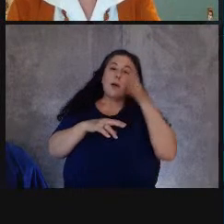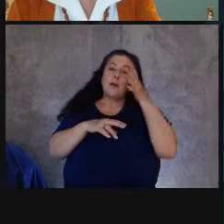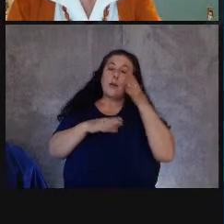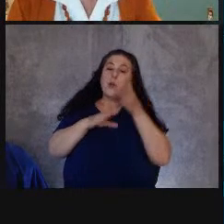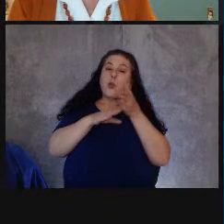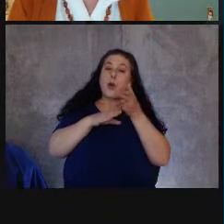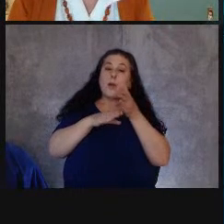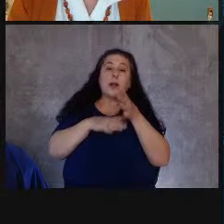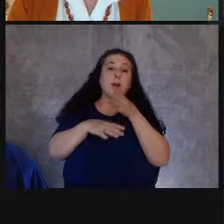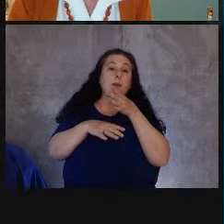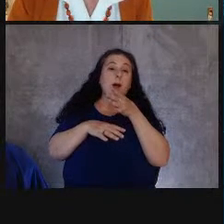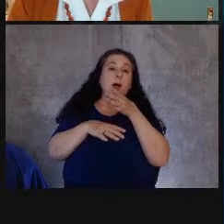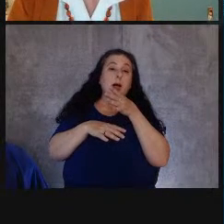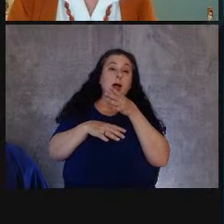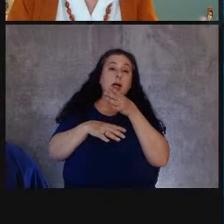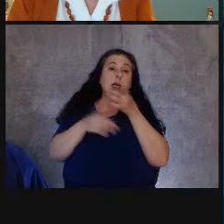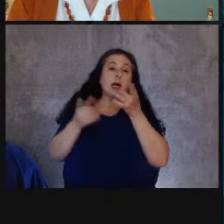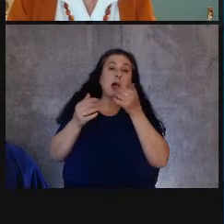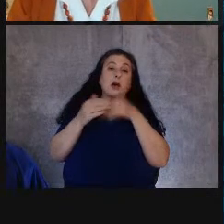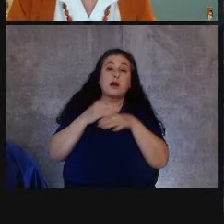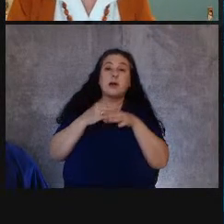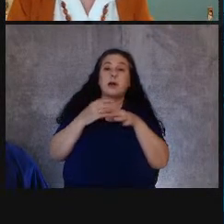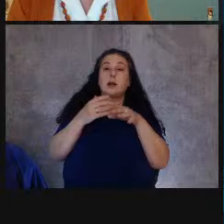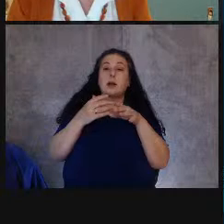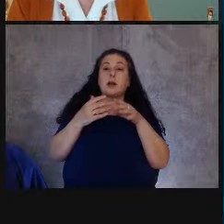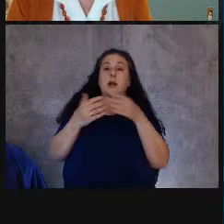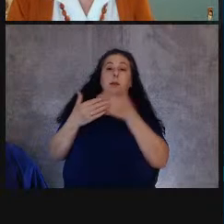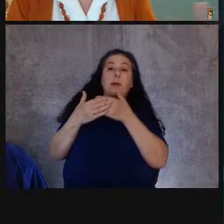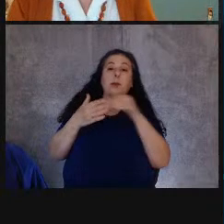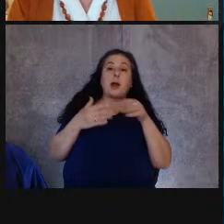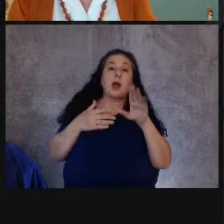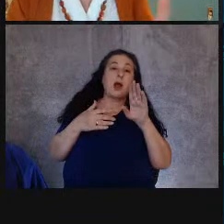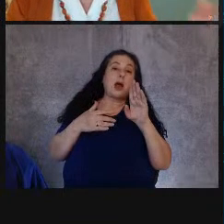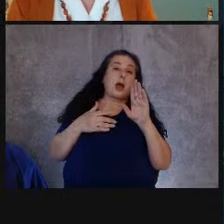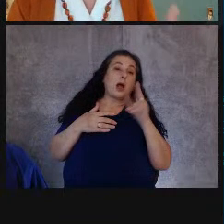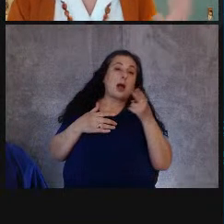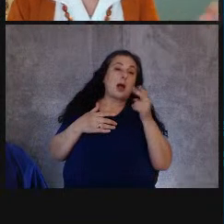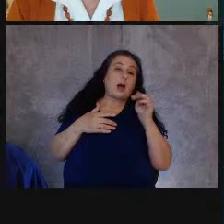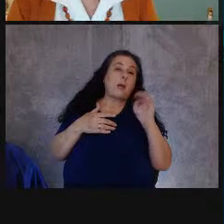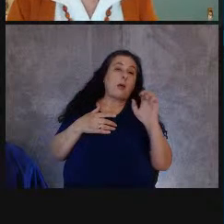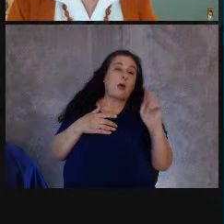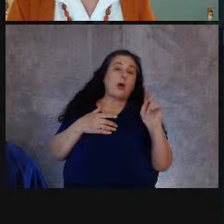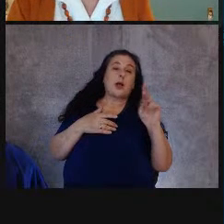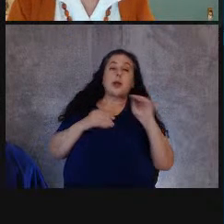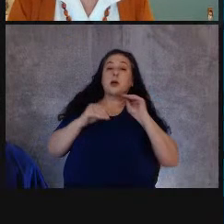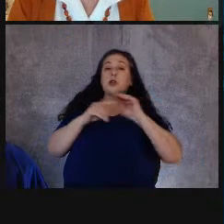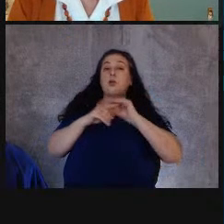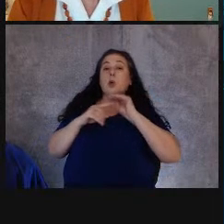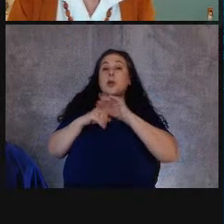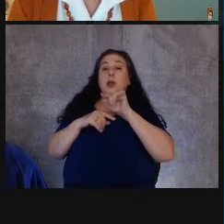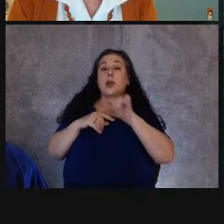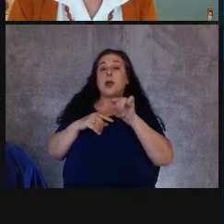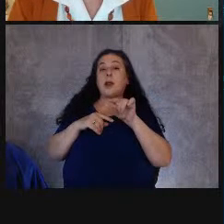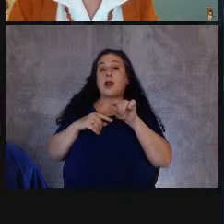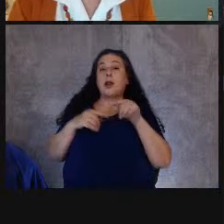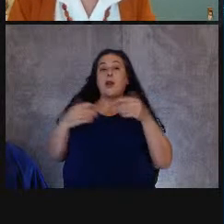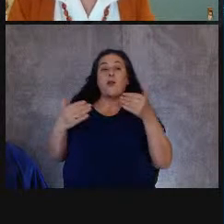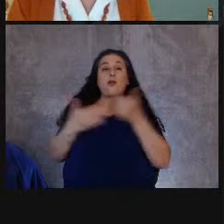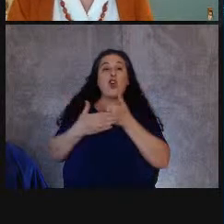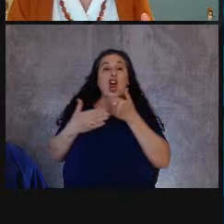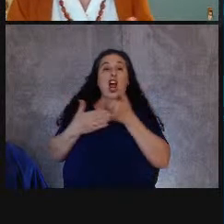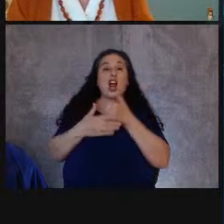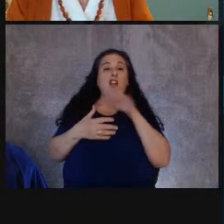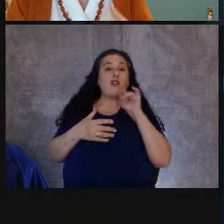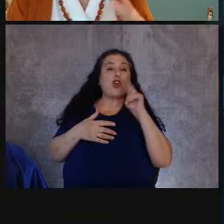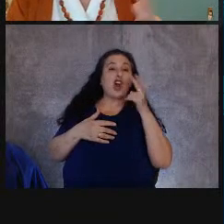primarily their mothers, come in and place the babies in these hammocks. And the idea was they were exposing them to this fresh air.